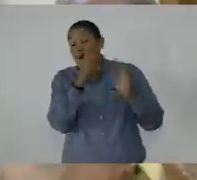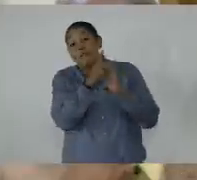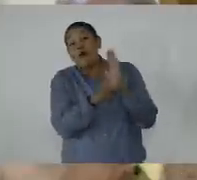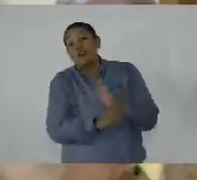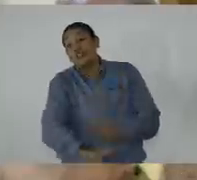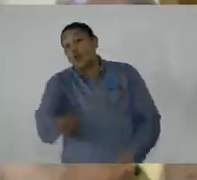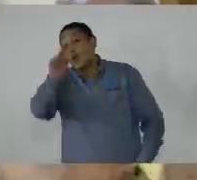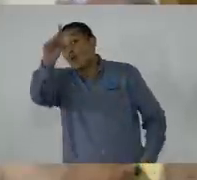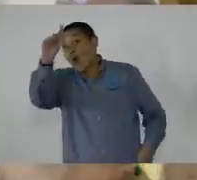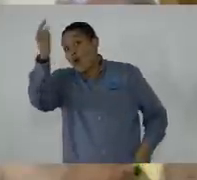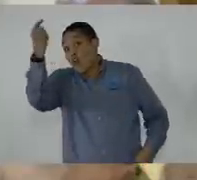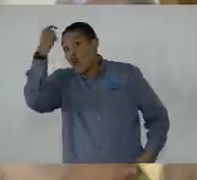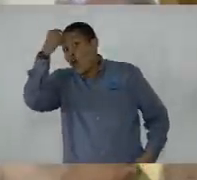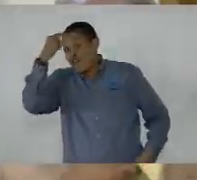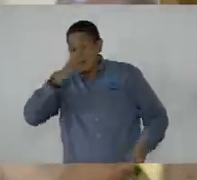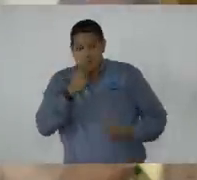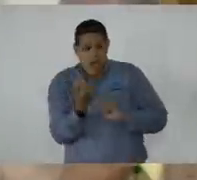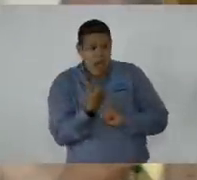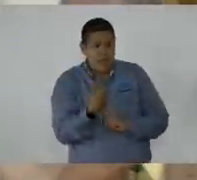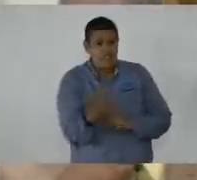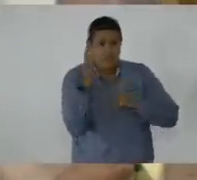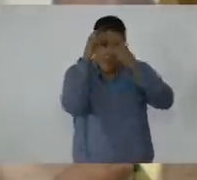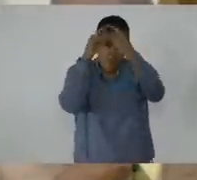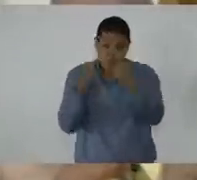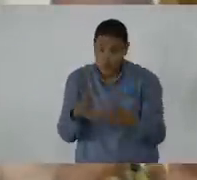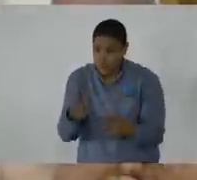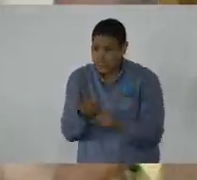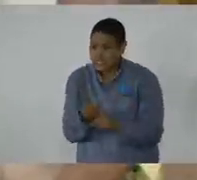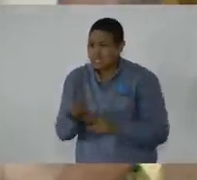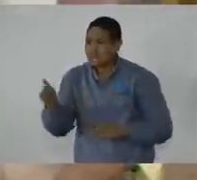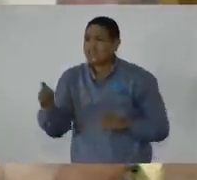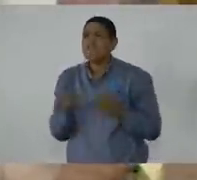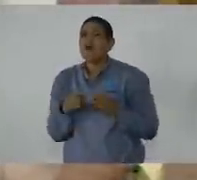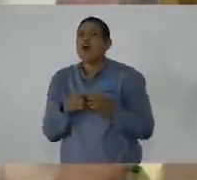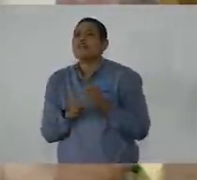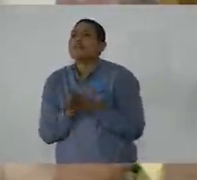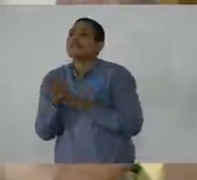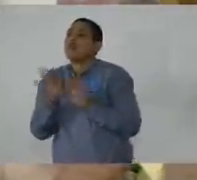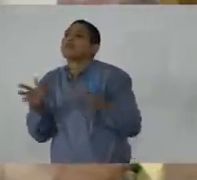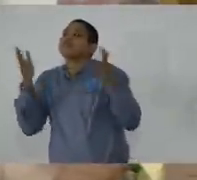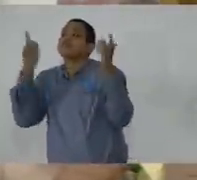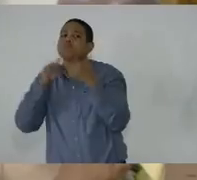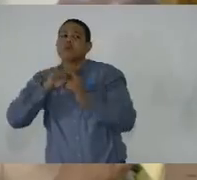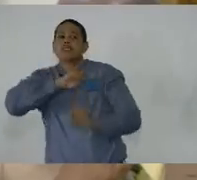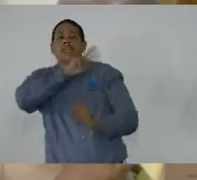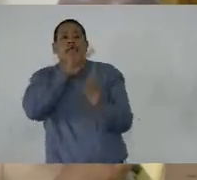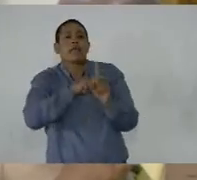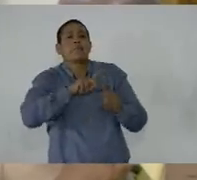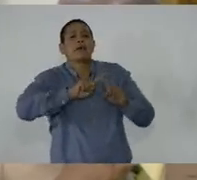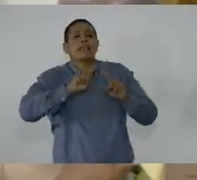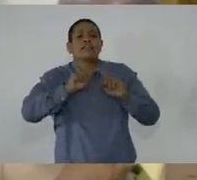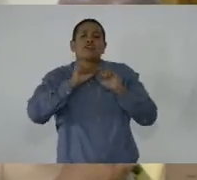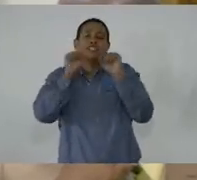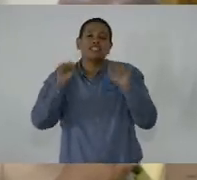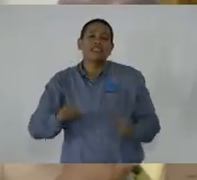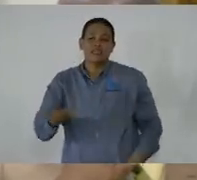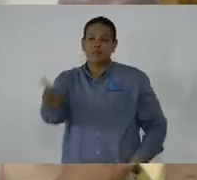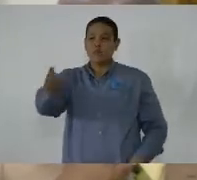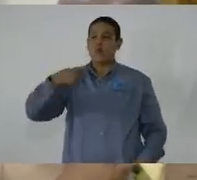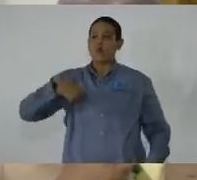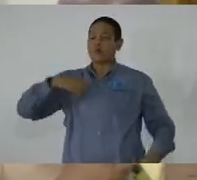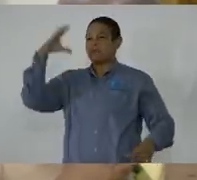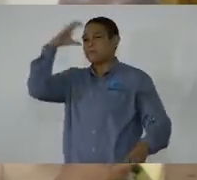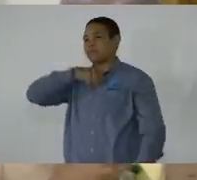government, expanding those that need further development and implementing systems where we are